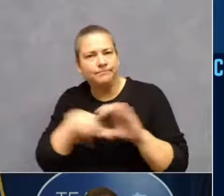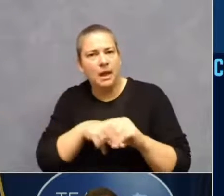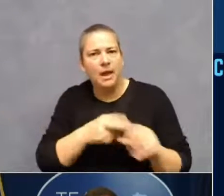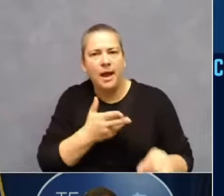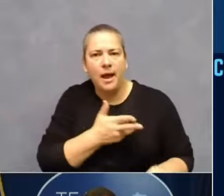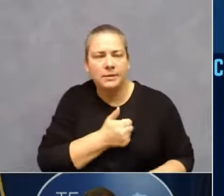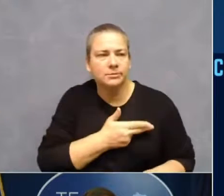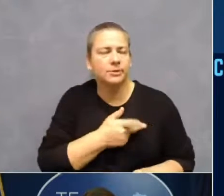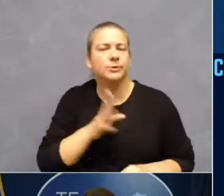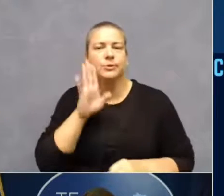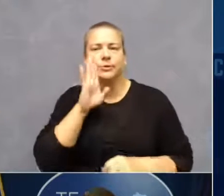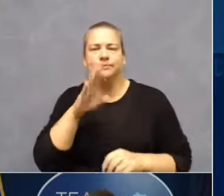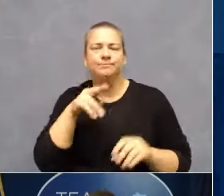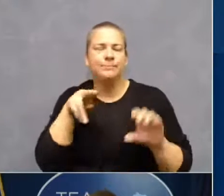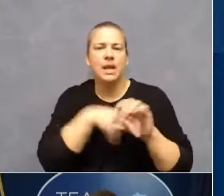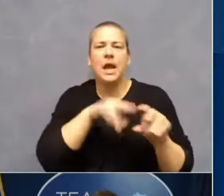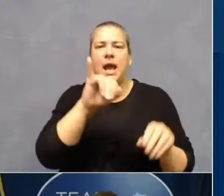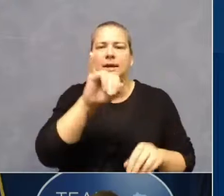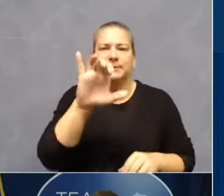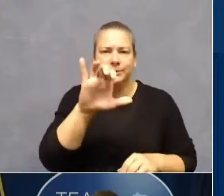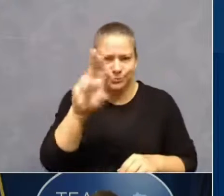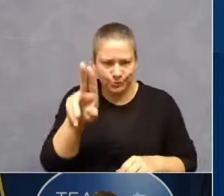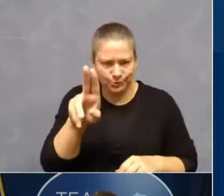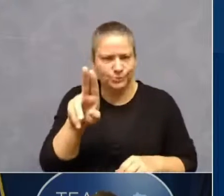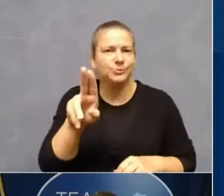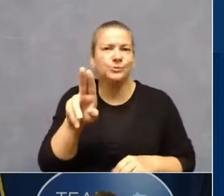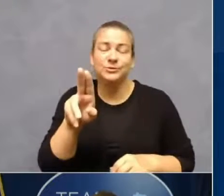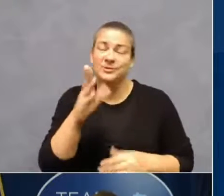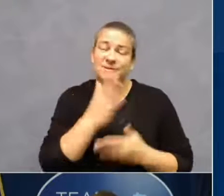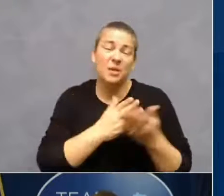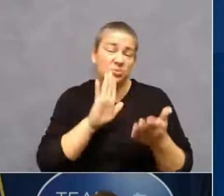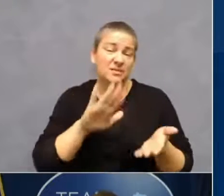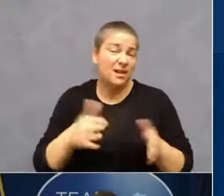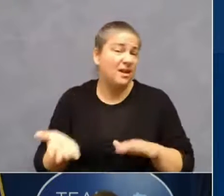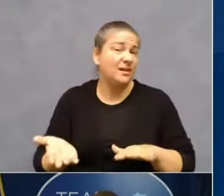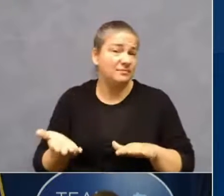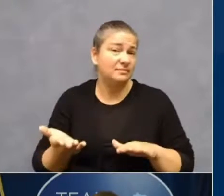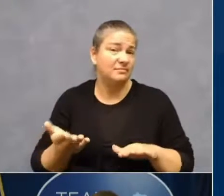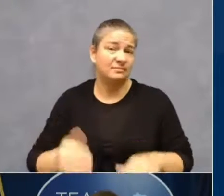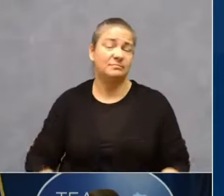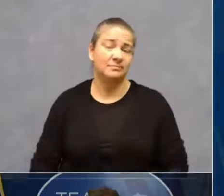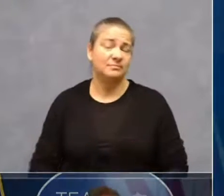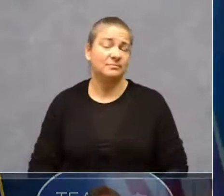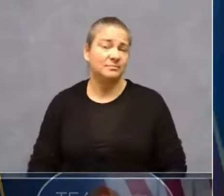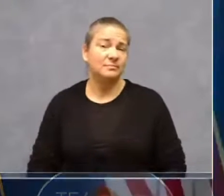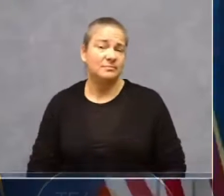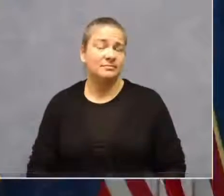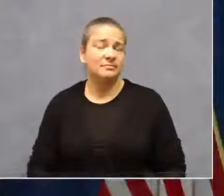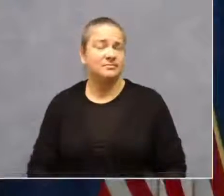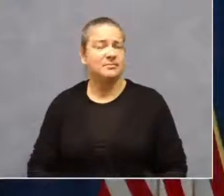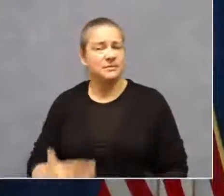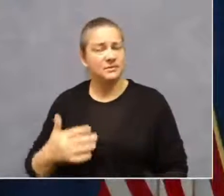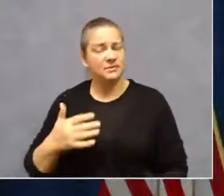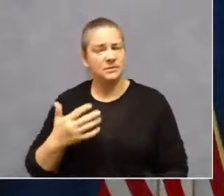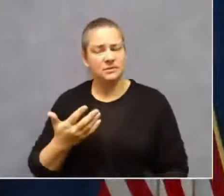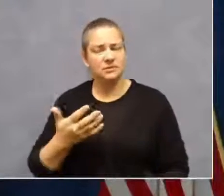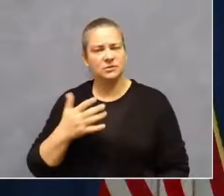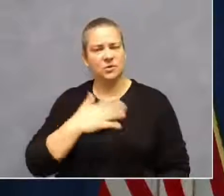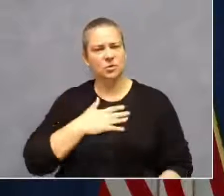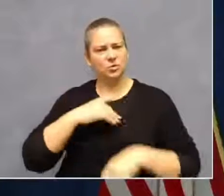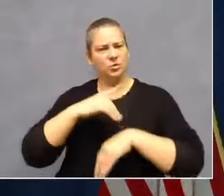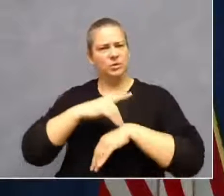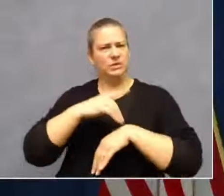ICU, and will end up not making it. It is our duty